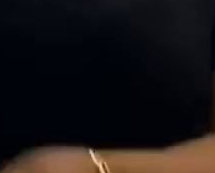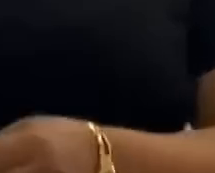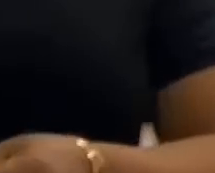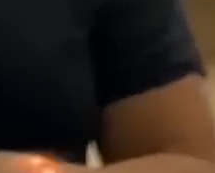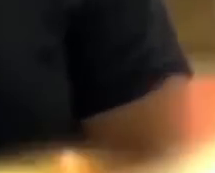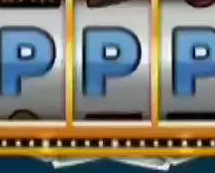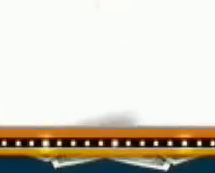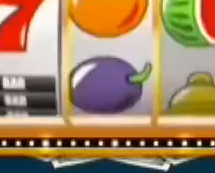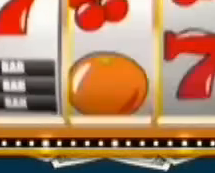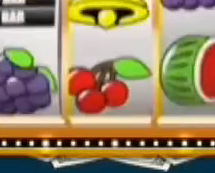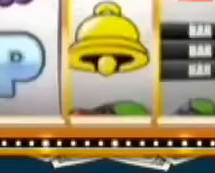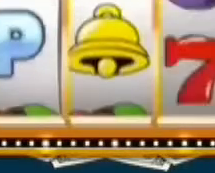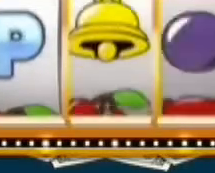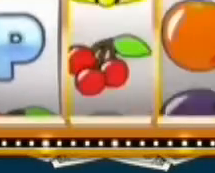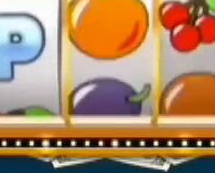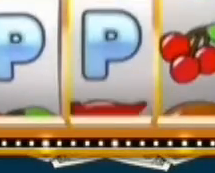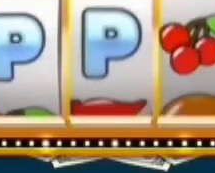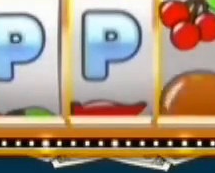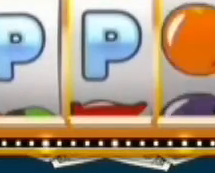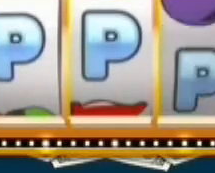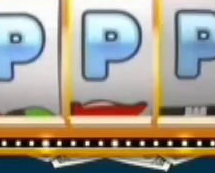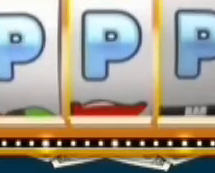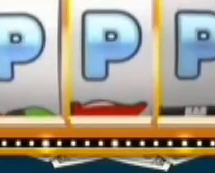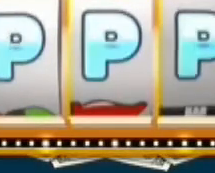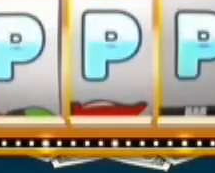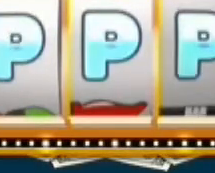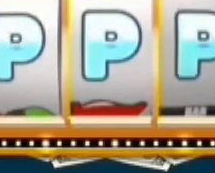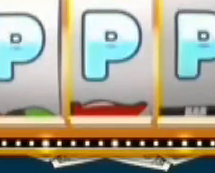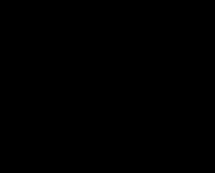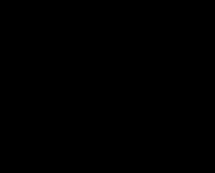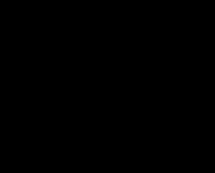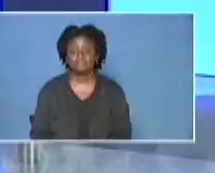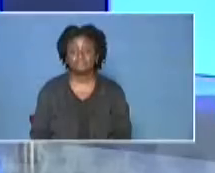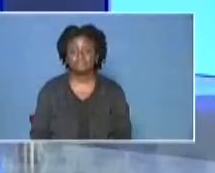train at Percy's Island Game.